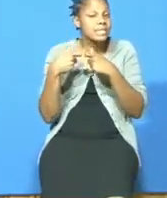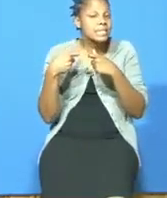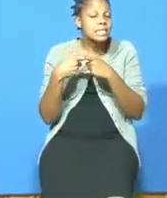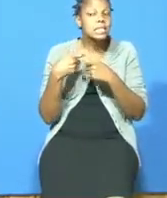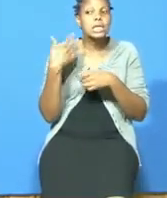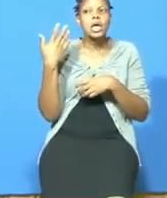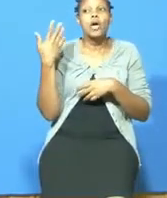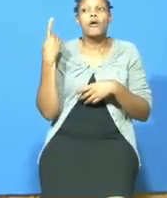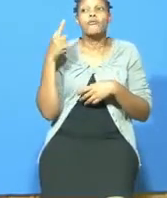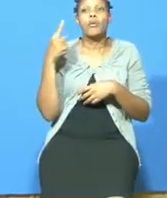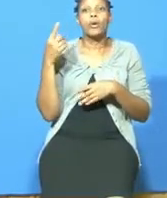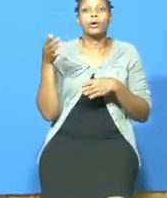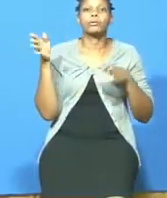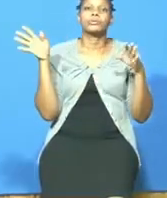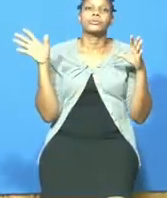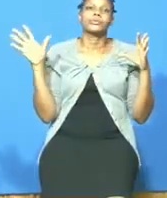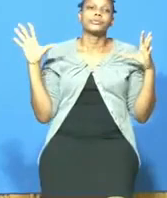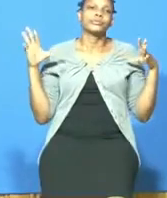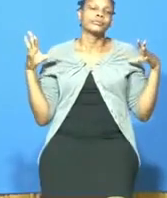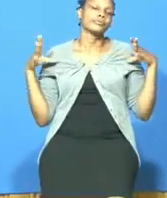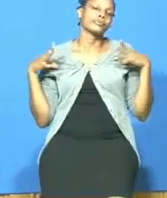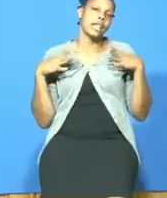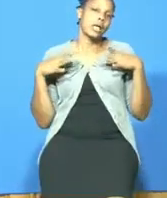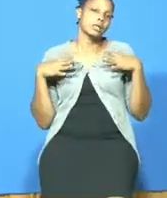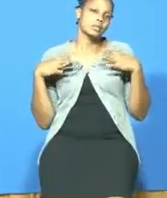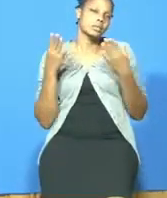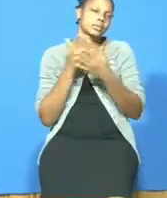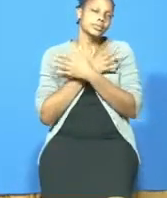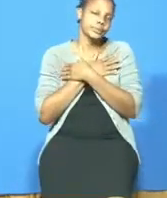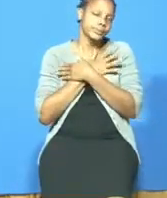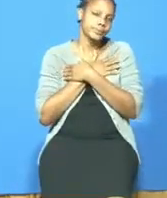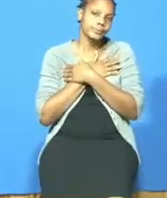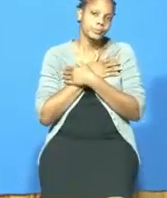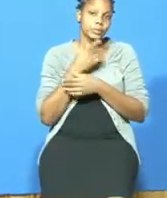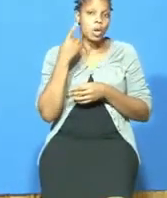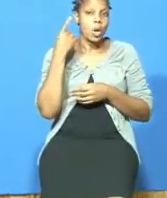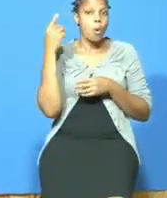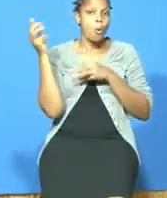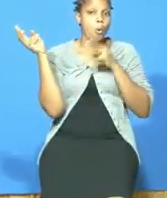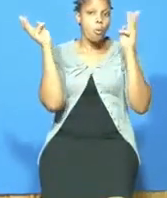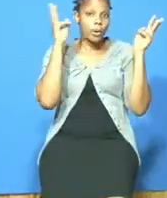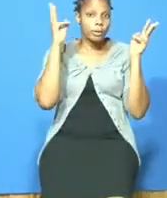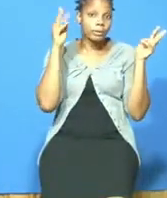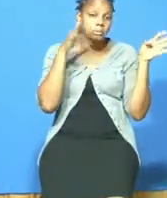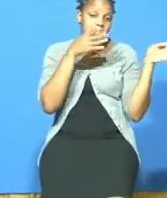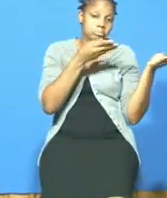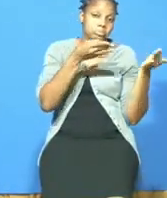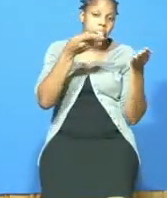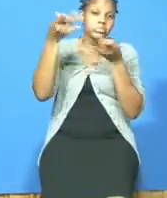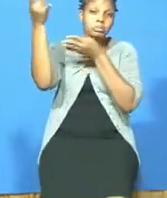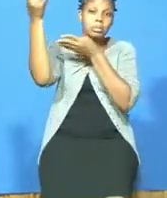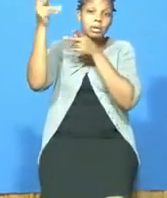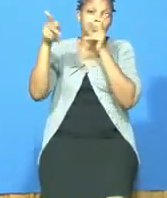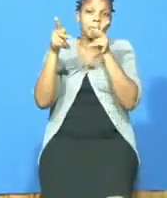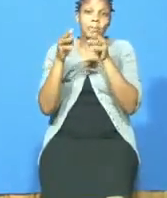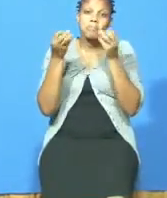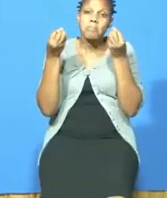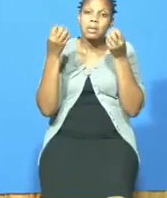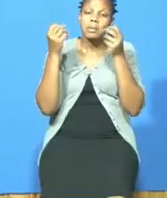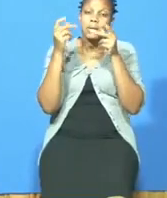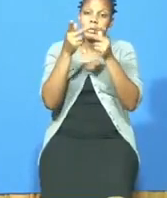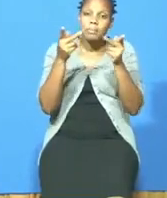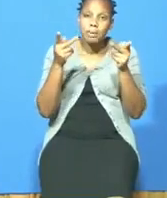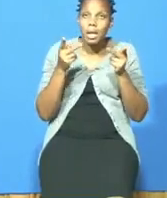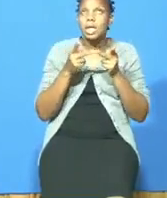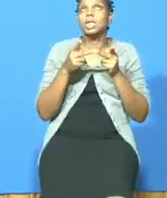for recreation. Wind has taken individuals to many places. Wind